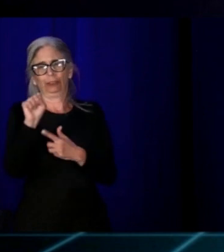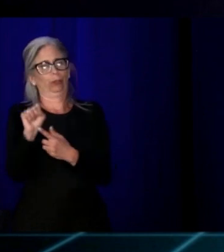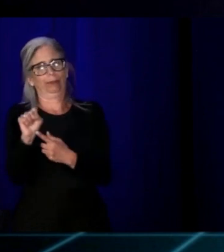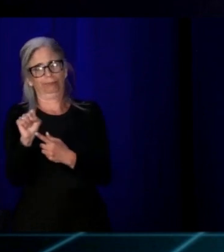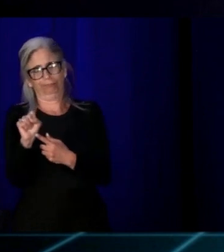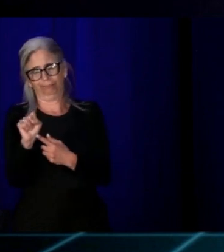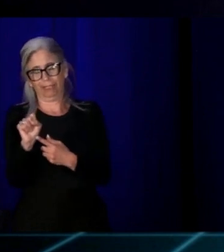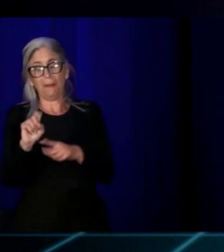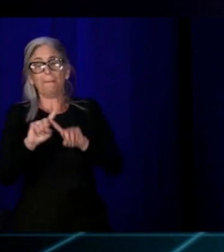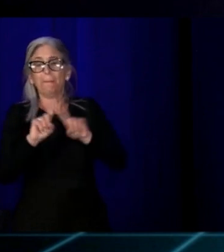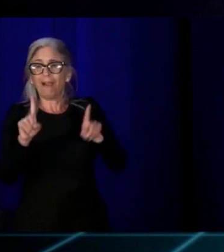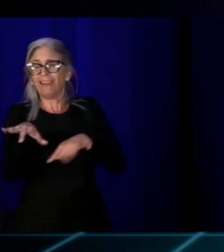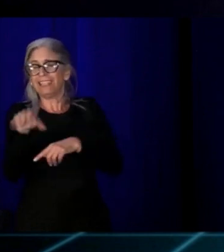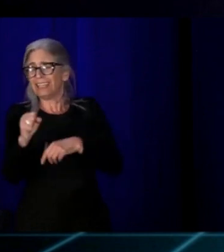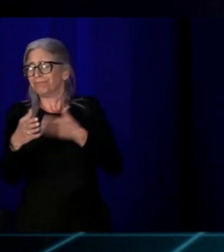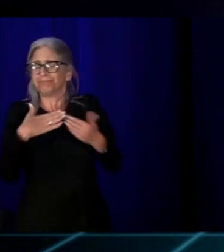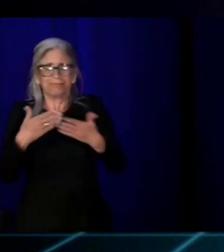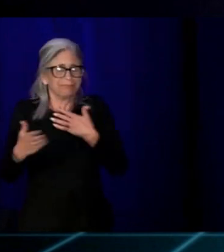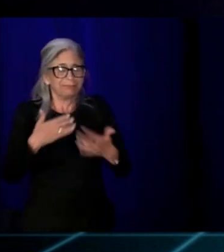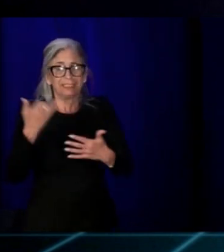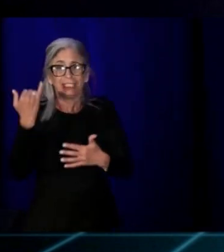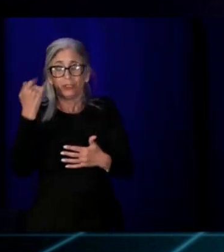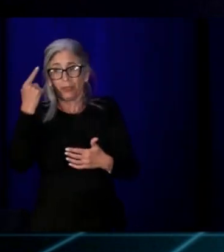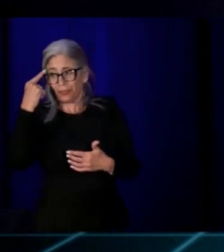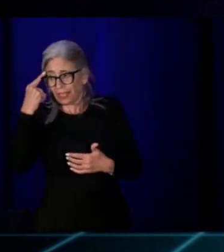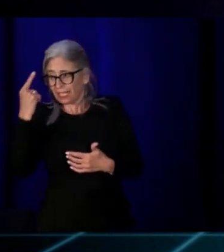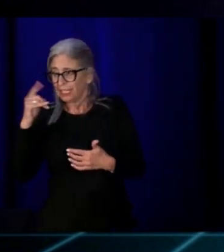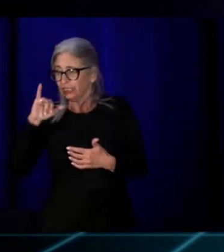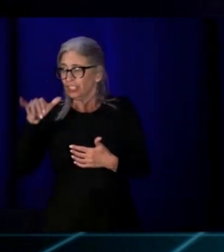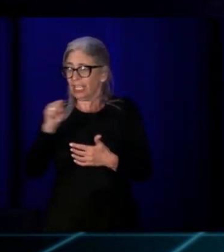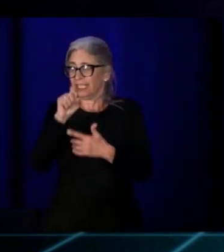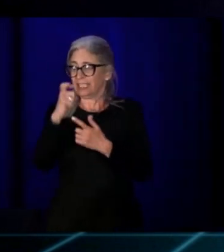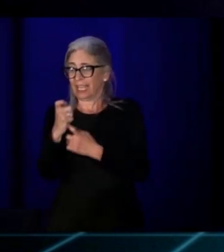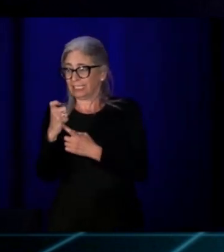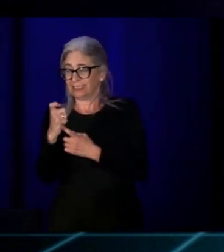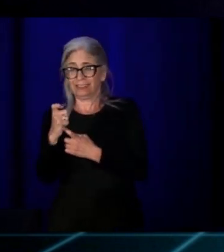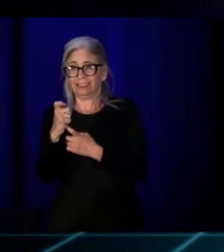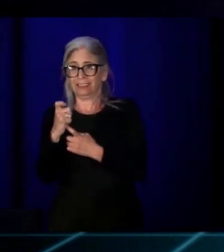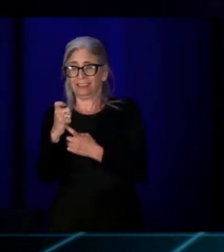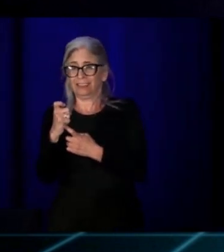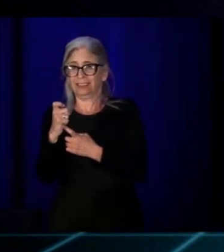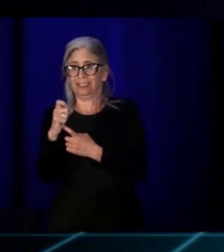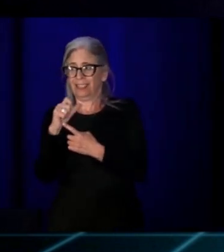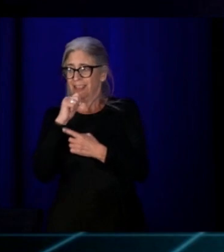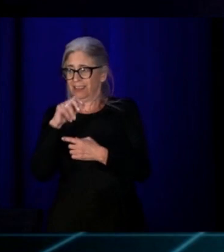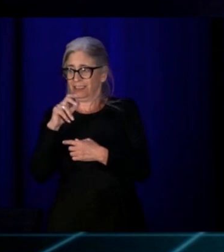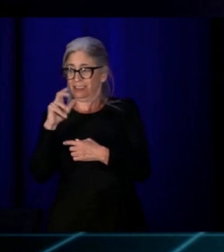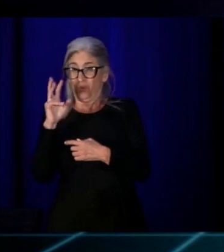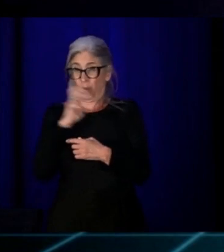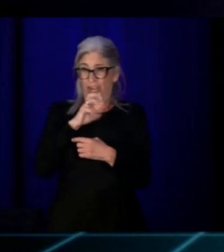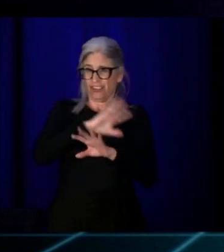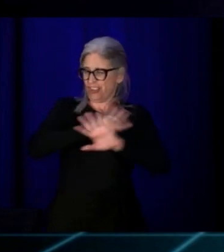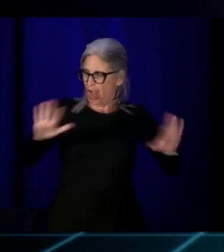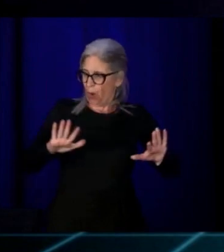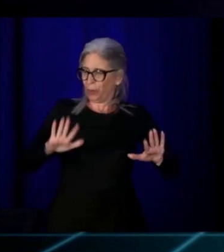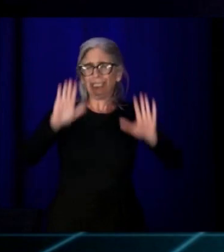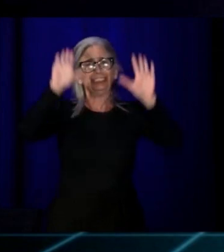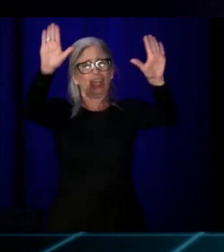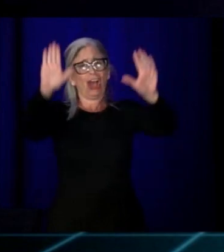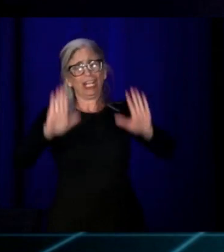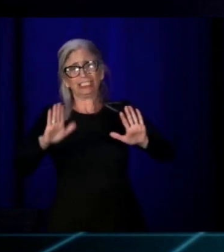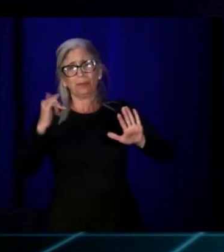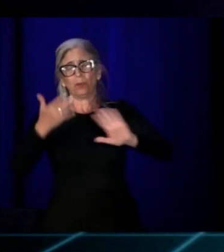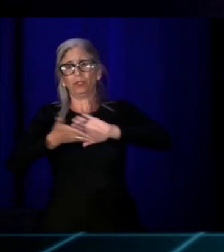yeah. But you know what, regardless, you might think JSX, which definitely not JavaScript, it's actually pretty awesome, especially if you get used